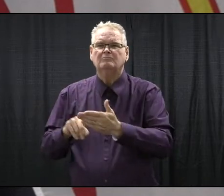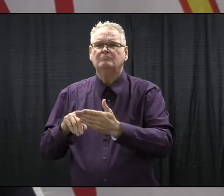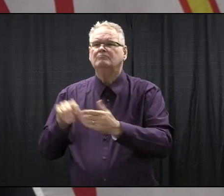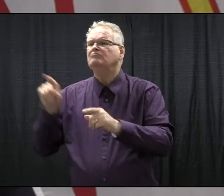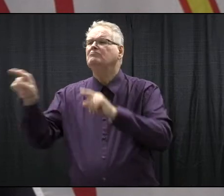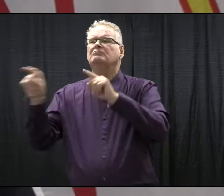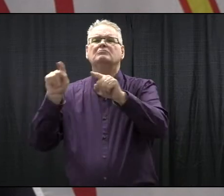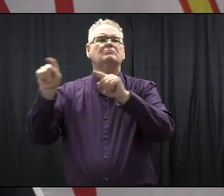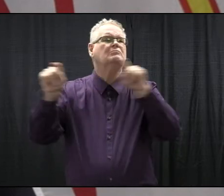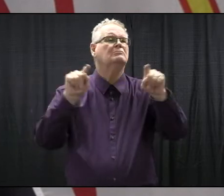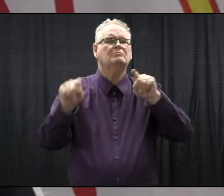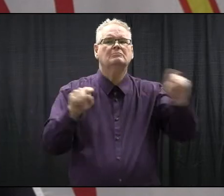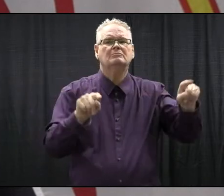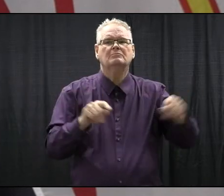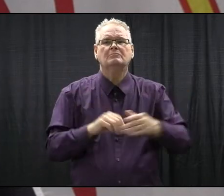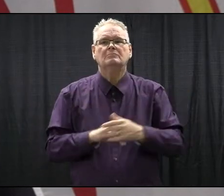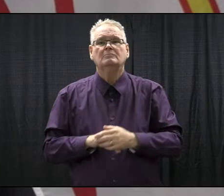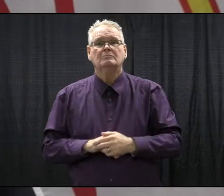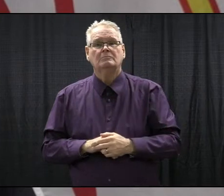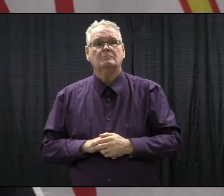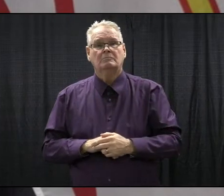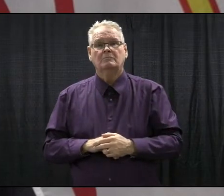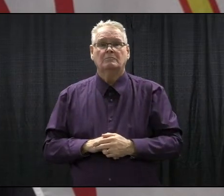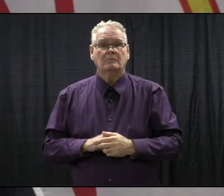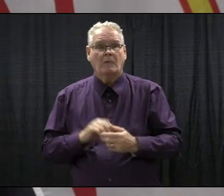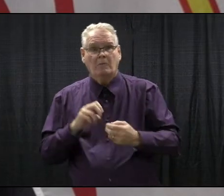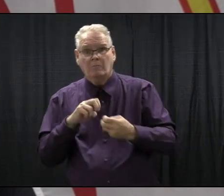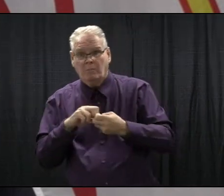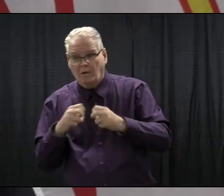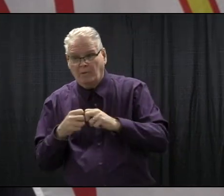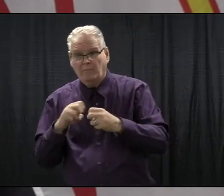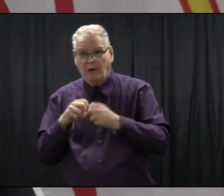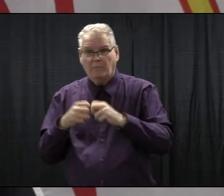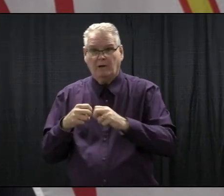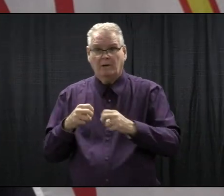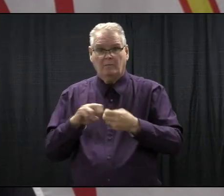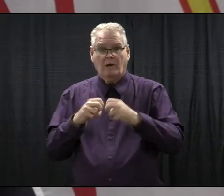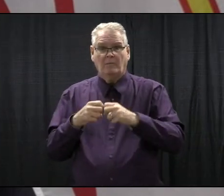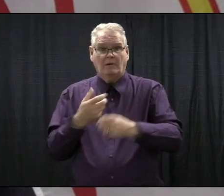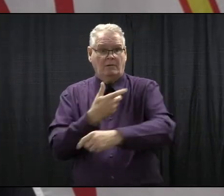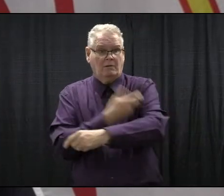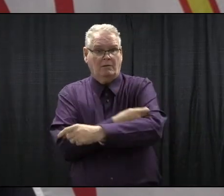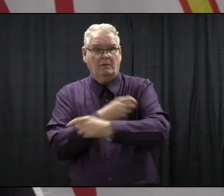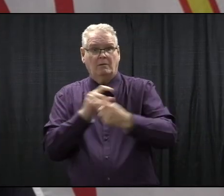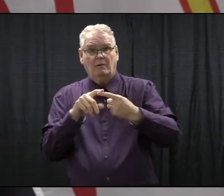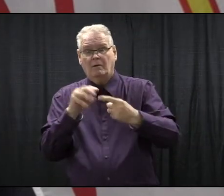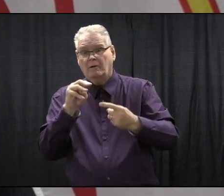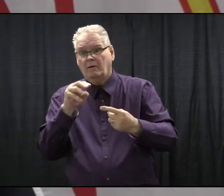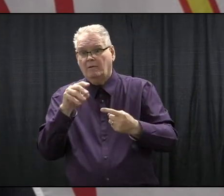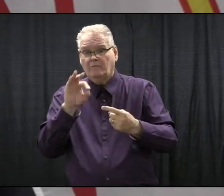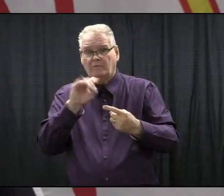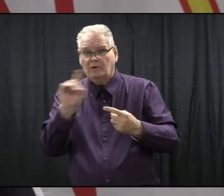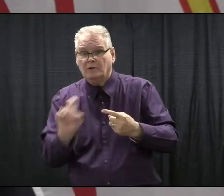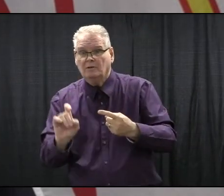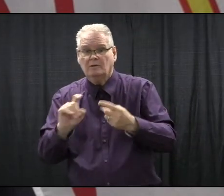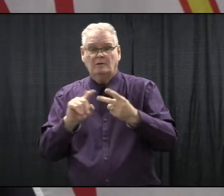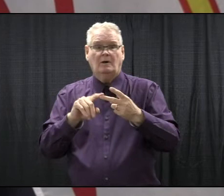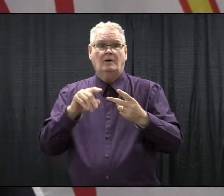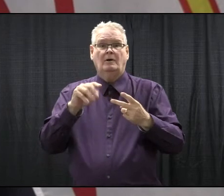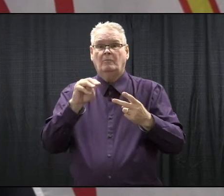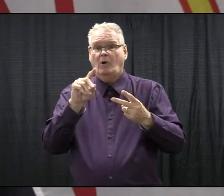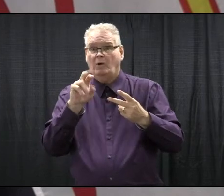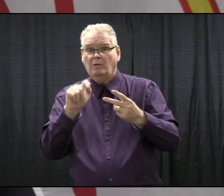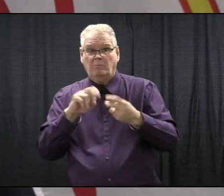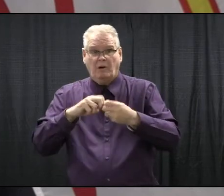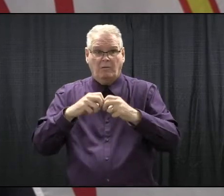mixed dose schedules. So as more and more of that information becomes available, I expect that that guidance will